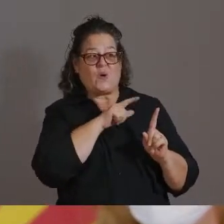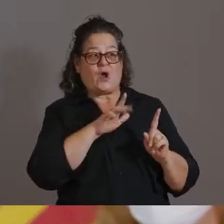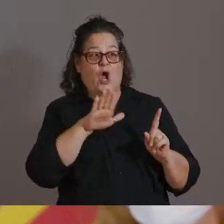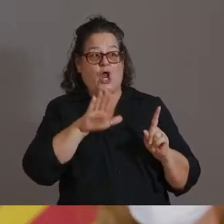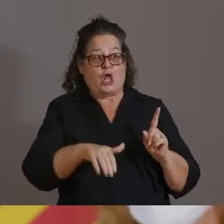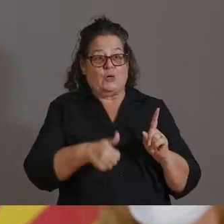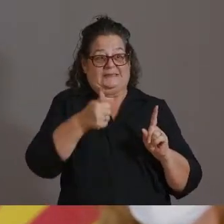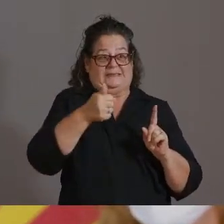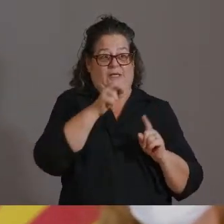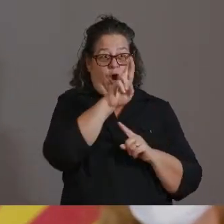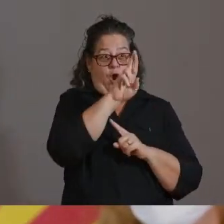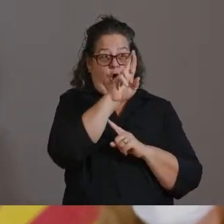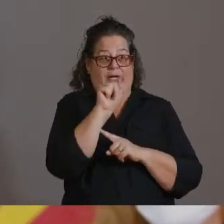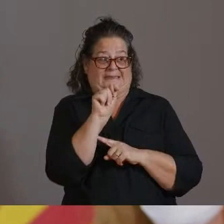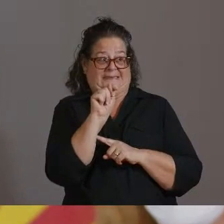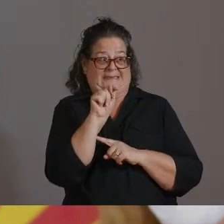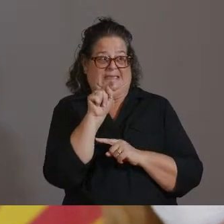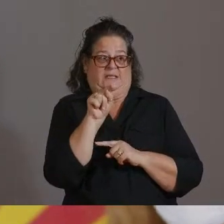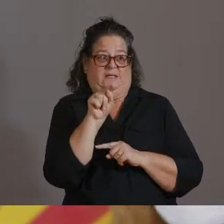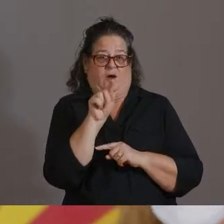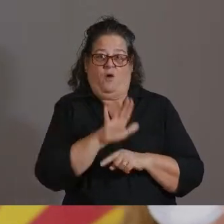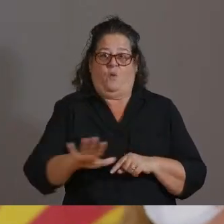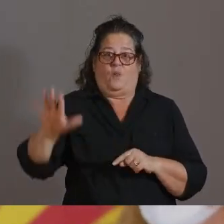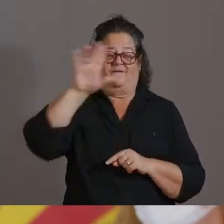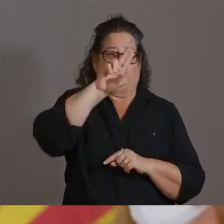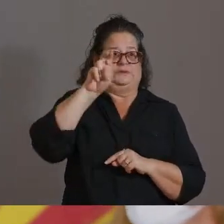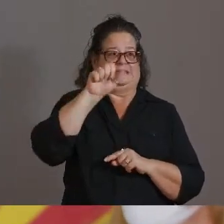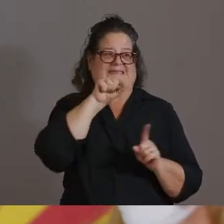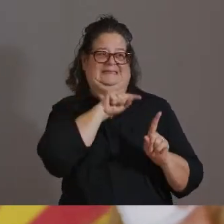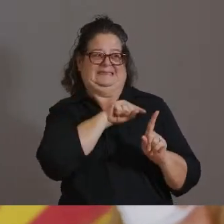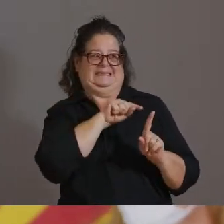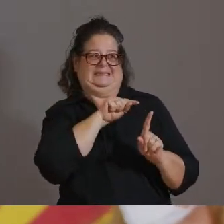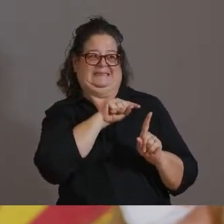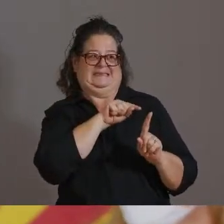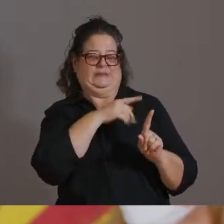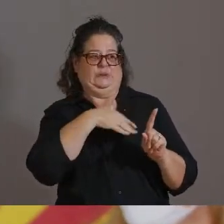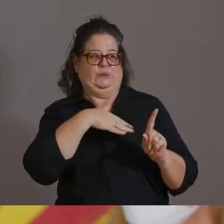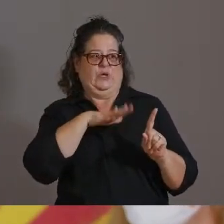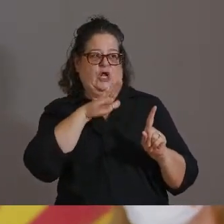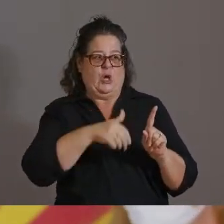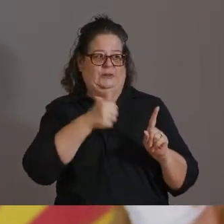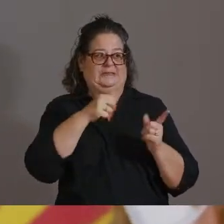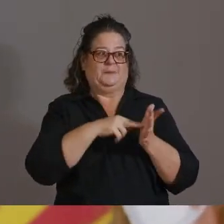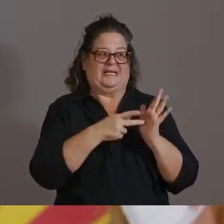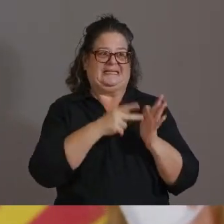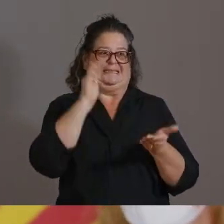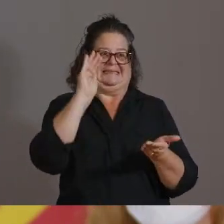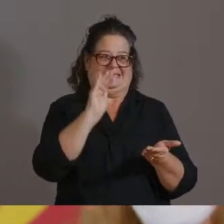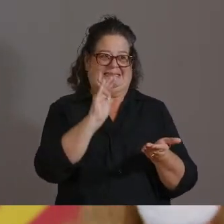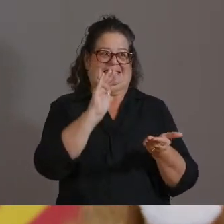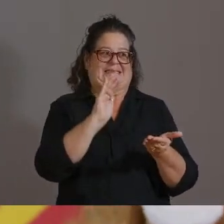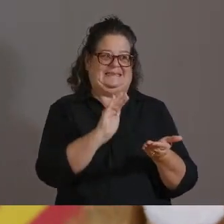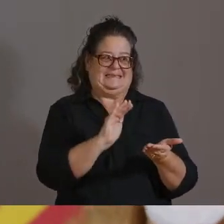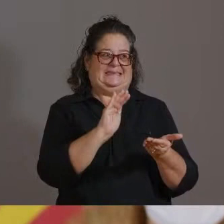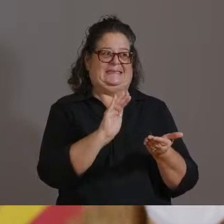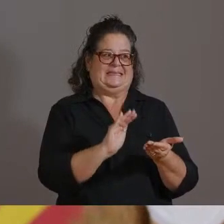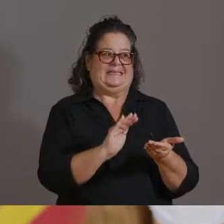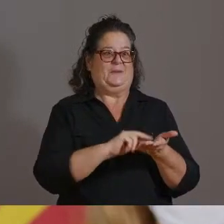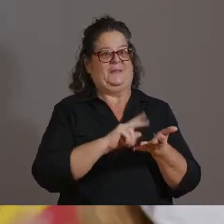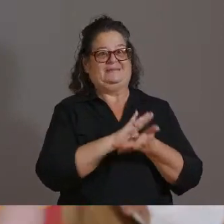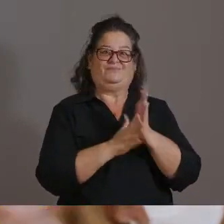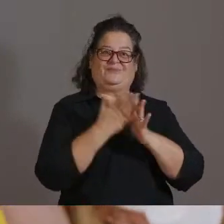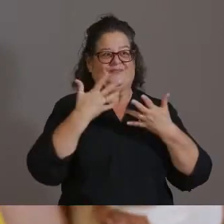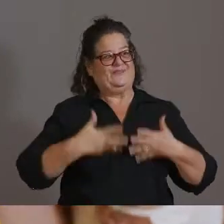virus is dissipating faster here, but it doesn't mean it's behind us. It means we don't know what's next. So that